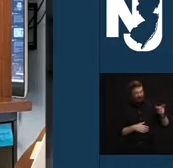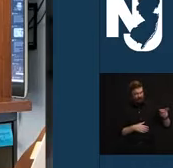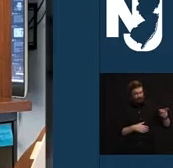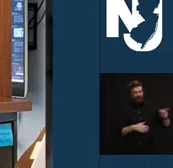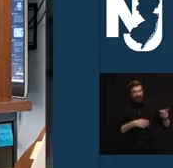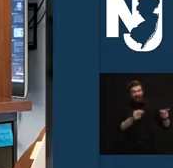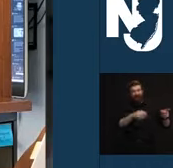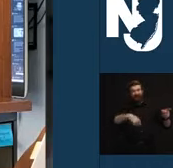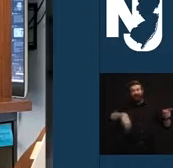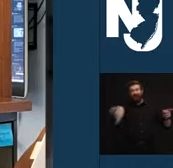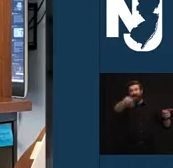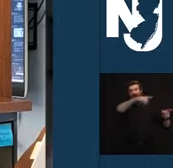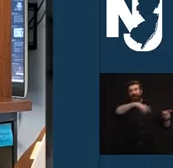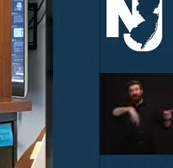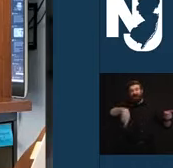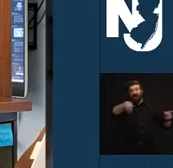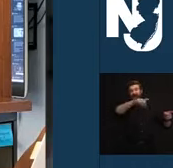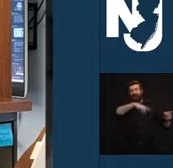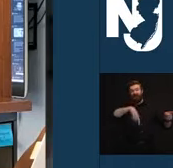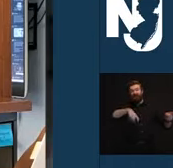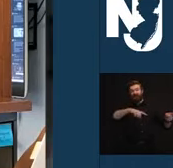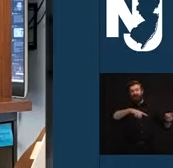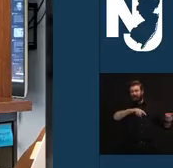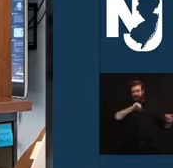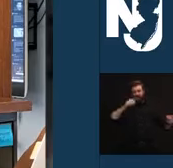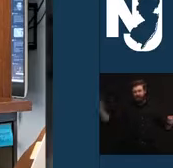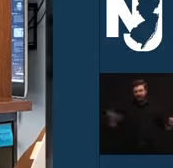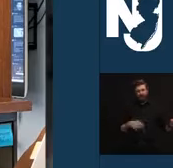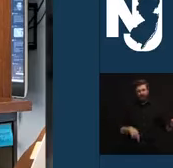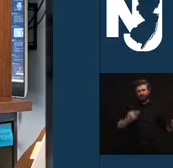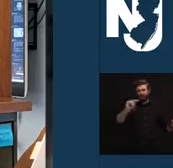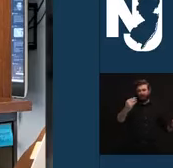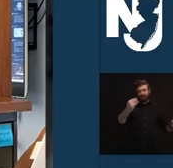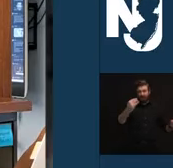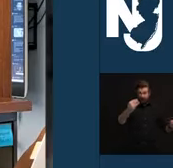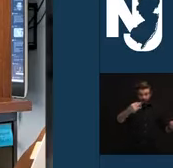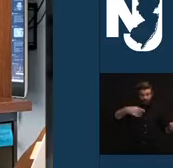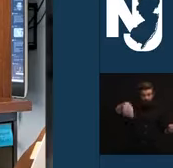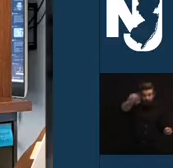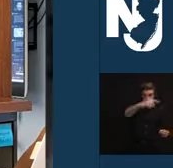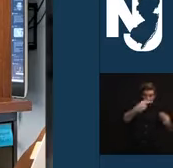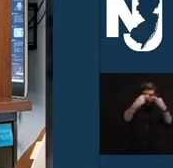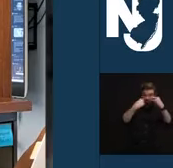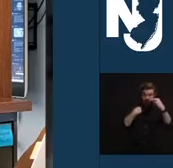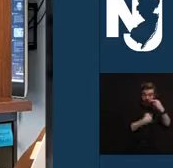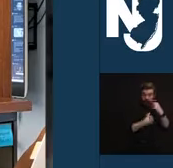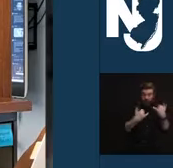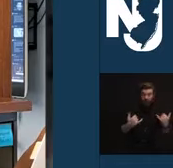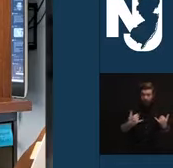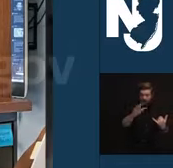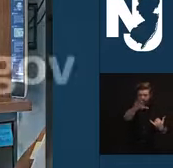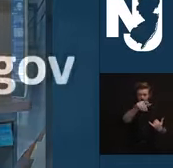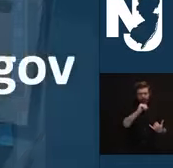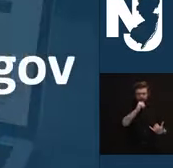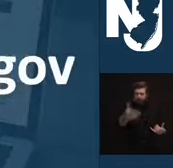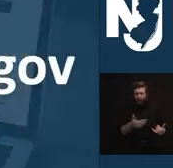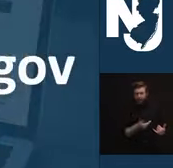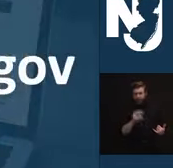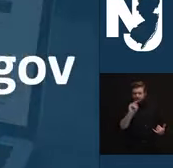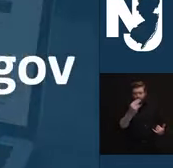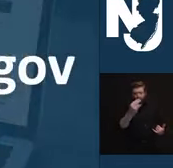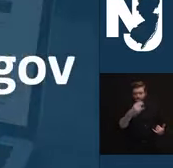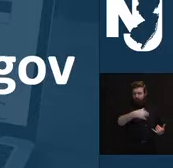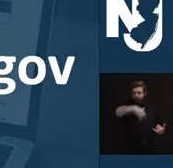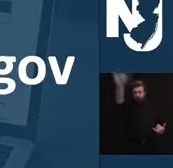watching, Matt. You are not welcome in New Jersey, and frankly, I don't ever want you back in this state. Now, to be sure, and Pat knows this, Jersey City